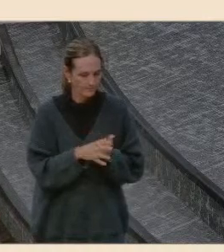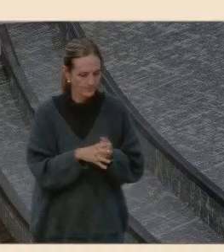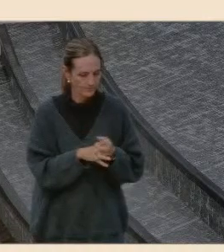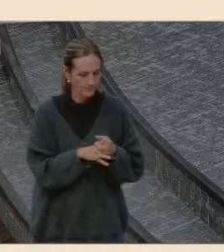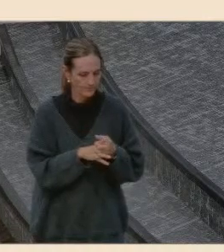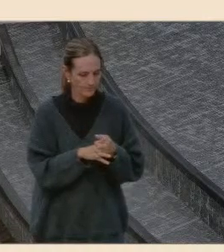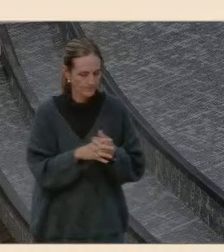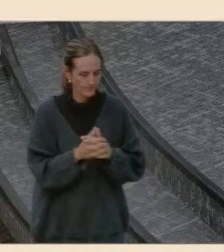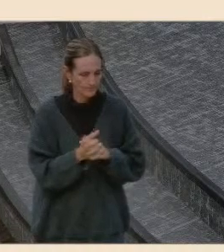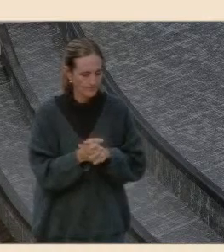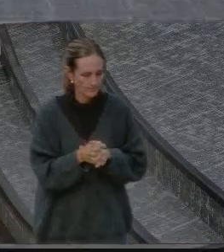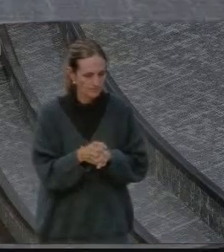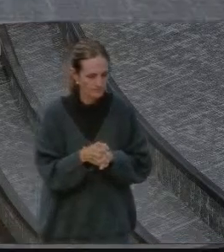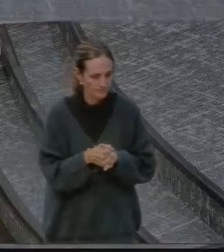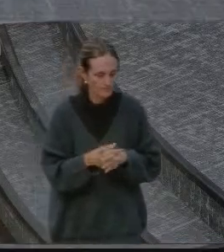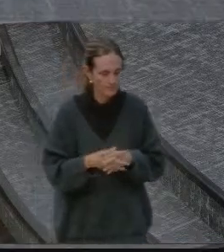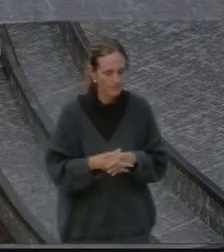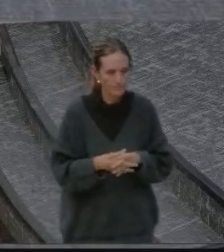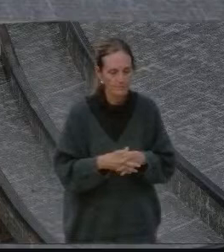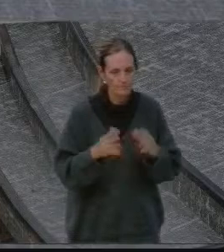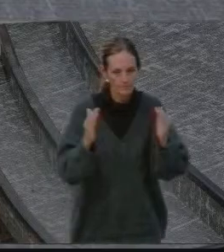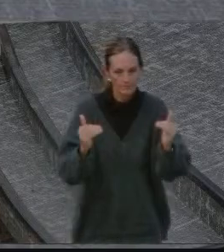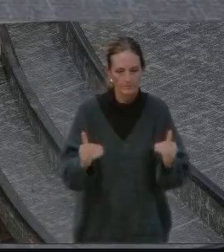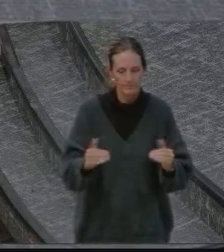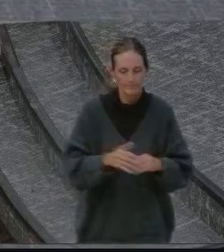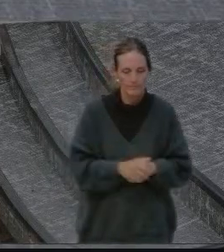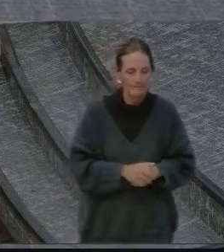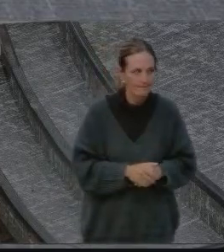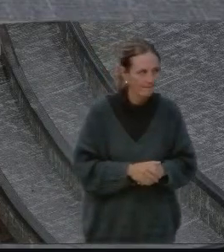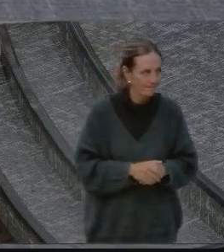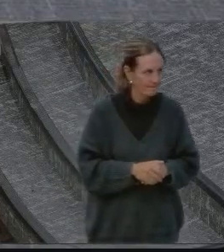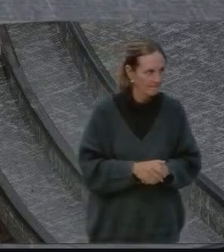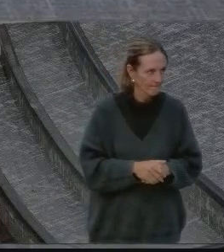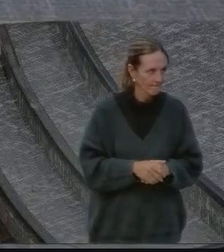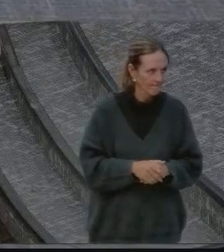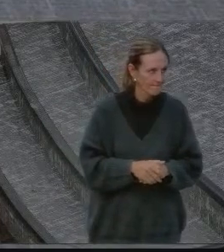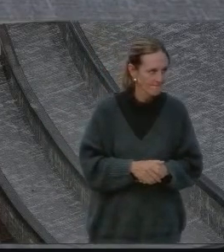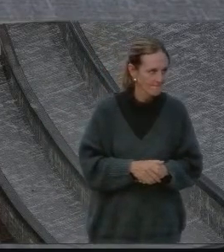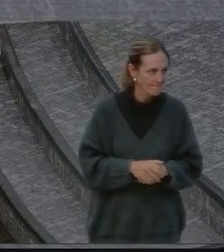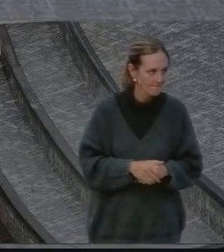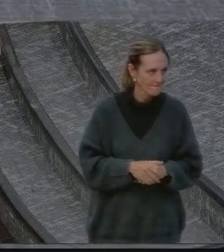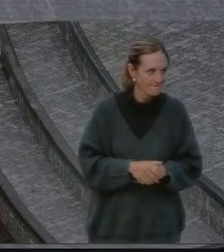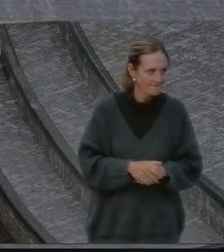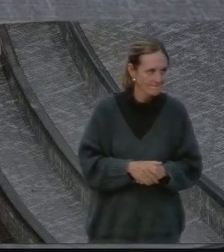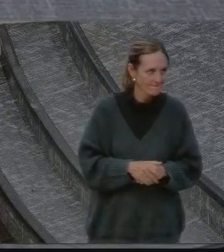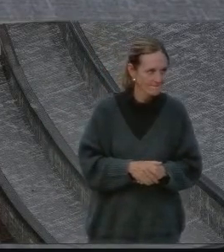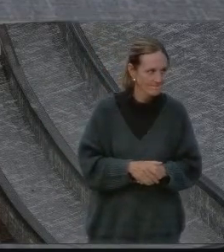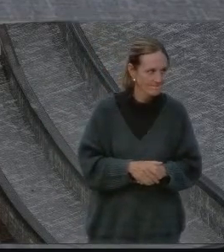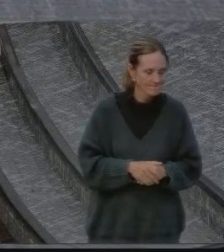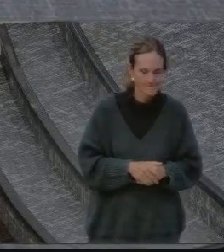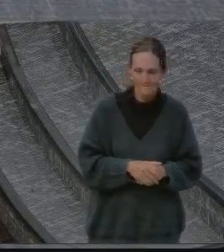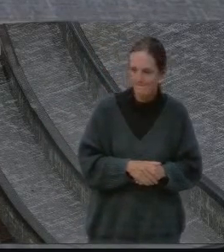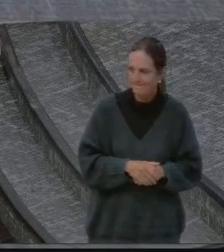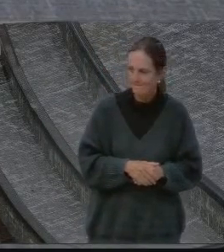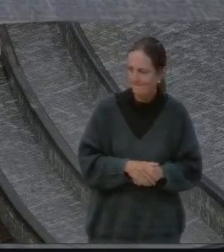All right, we'll move forward to our consent agenda discussion, which is item 11.